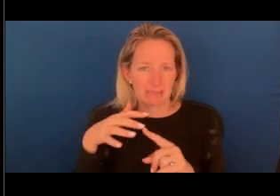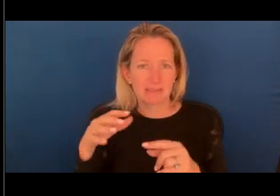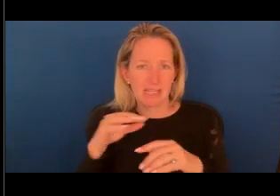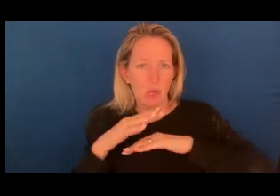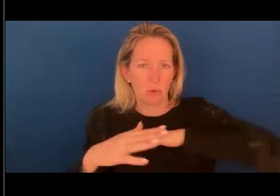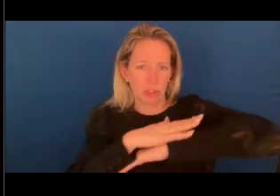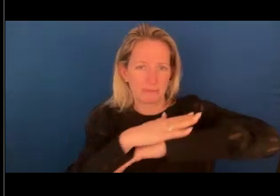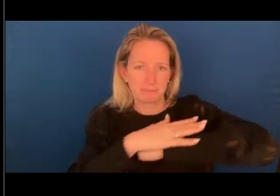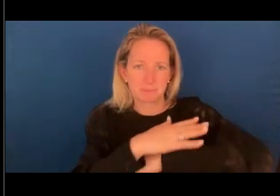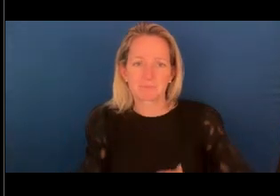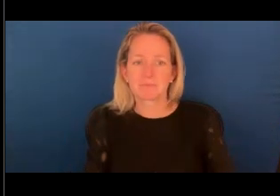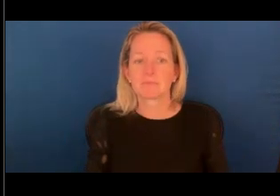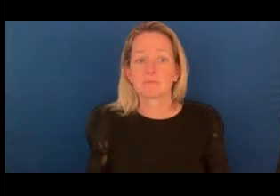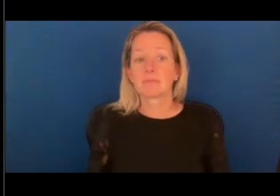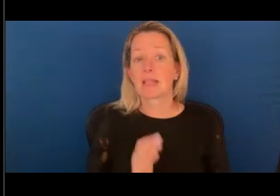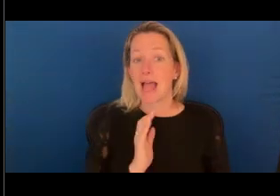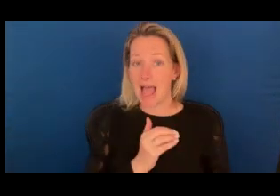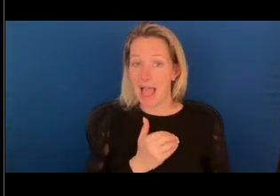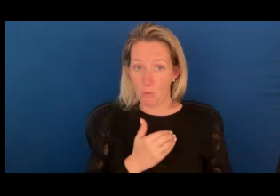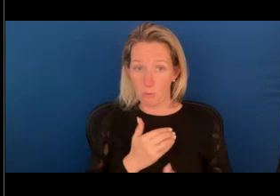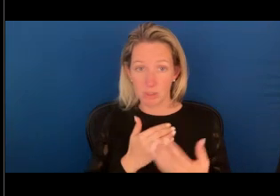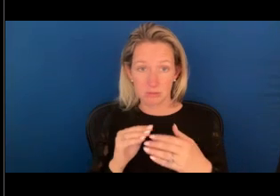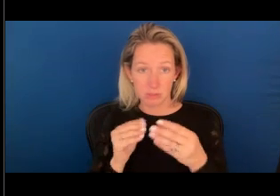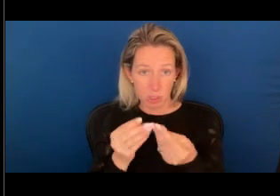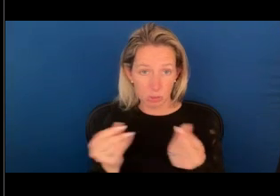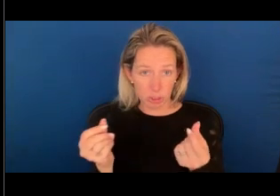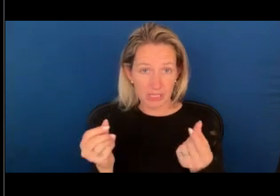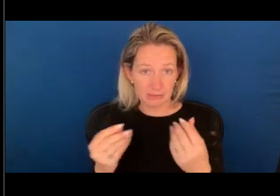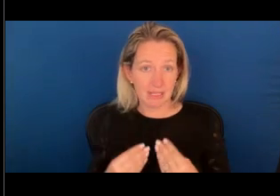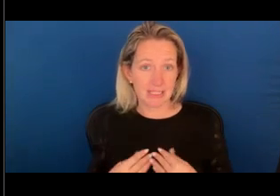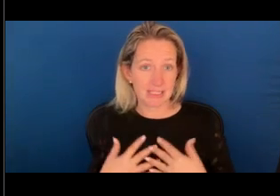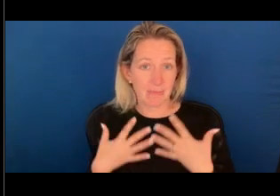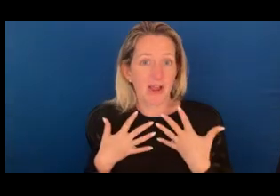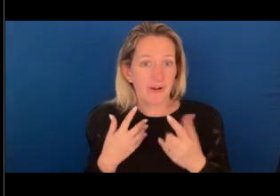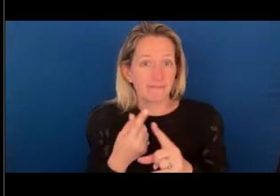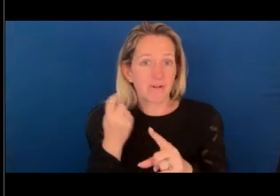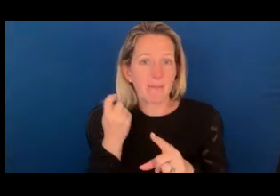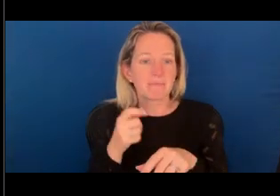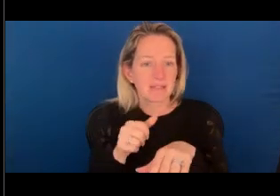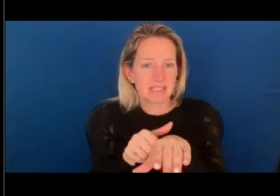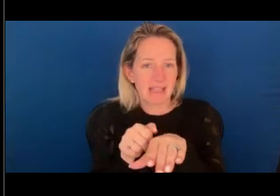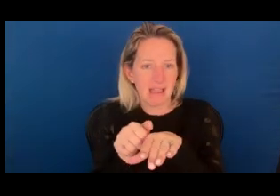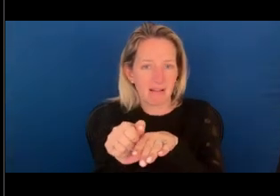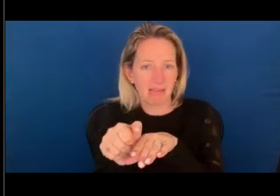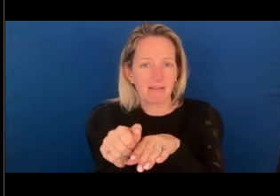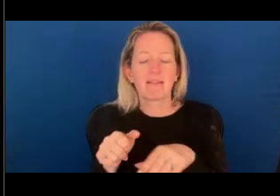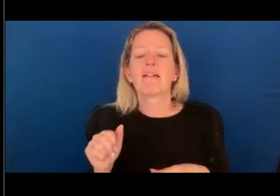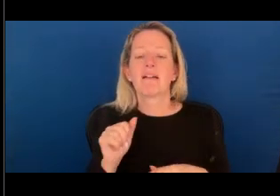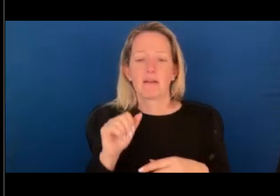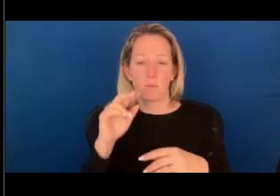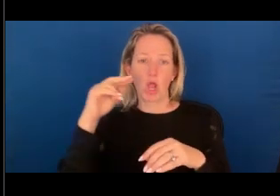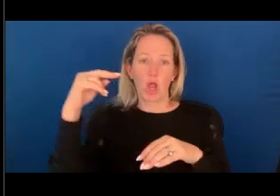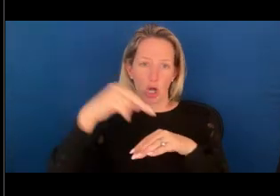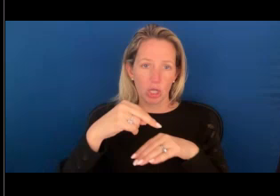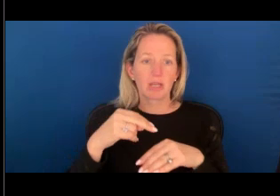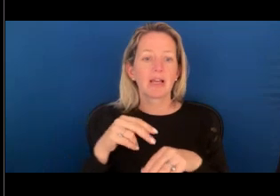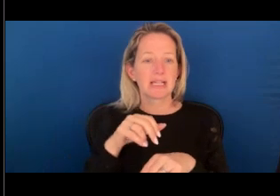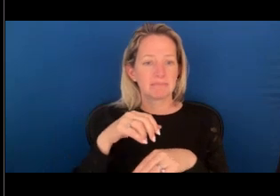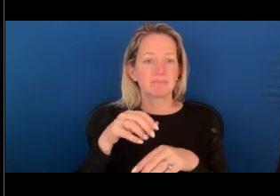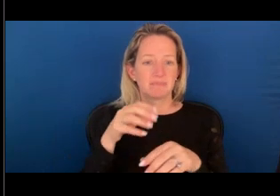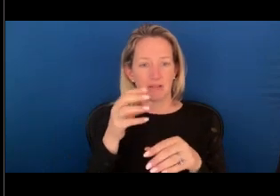Our solution is inspired by snails, and the picture you're seeing on the top is a look at, from the bottom up, of a